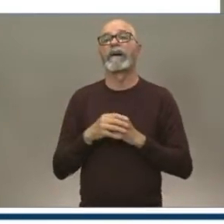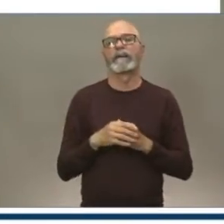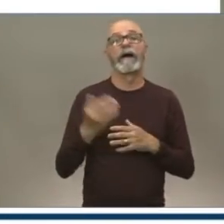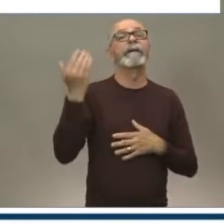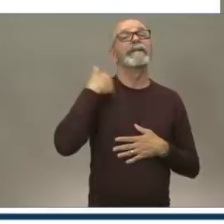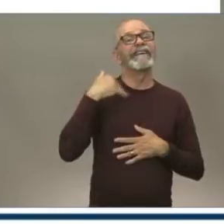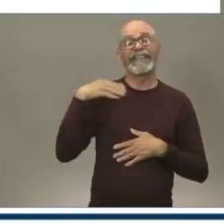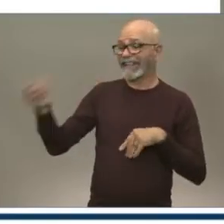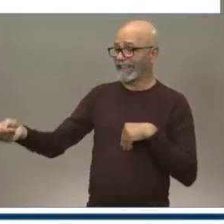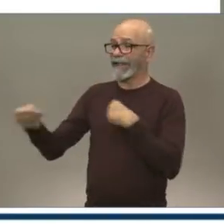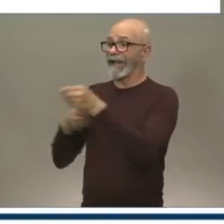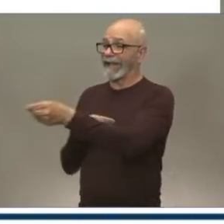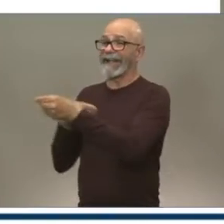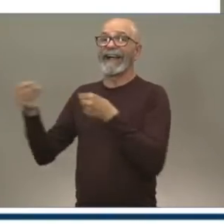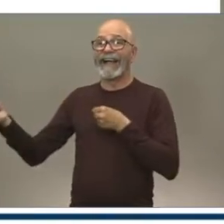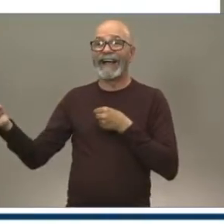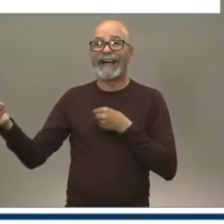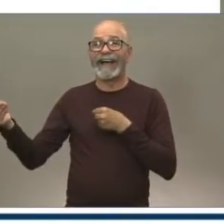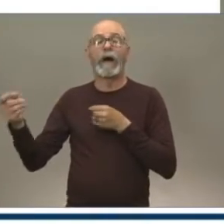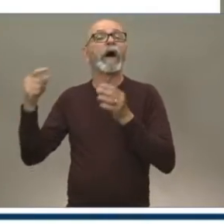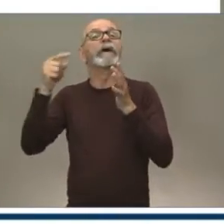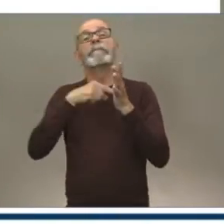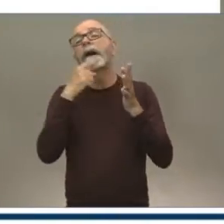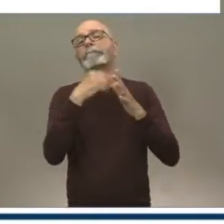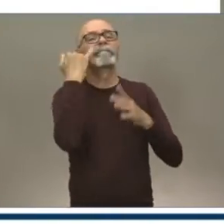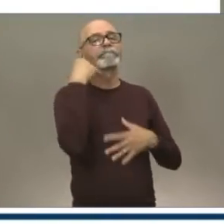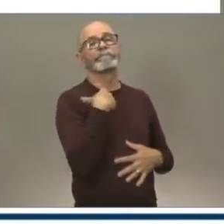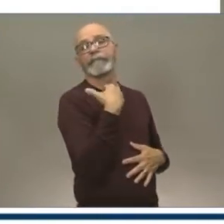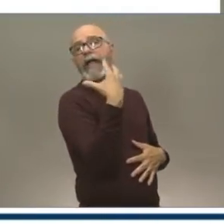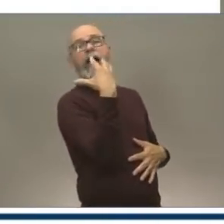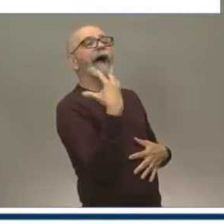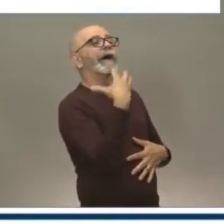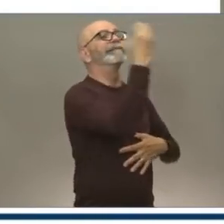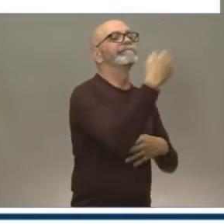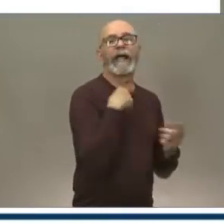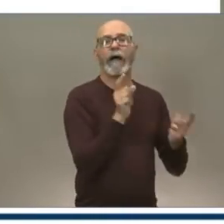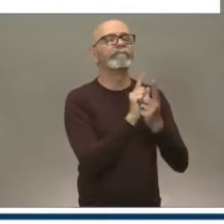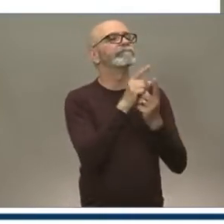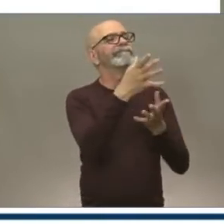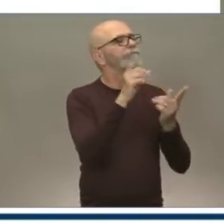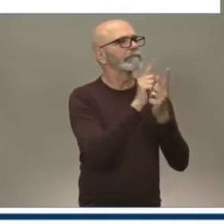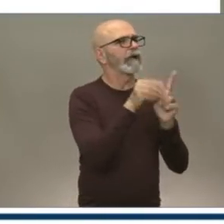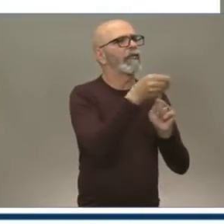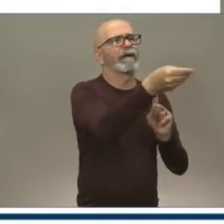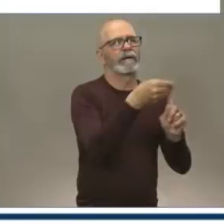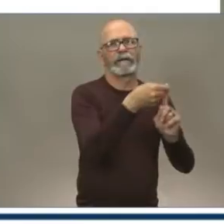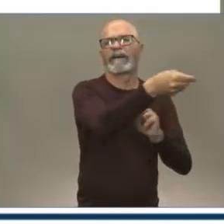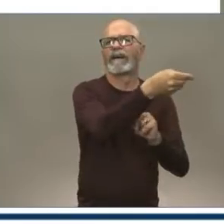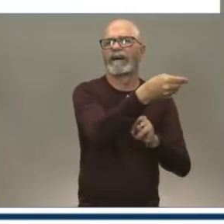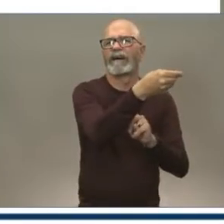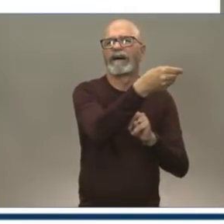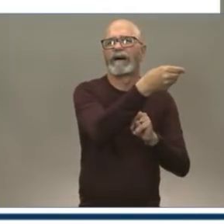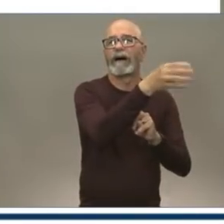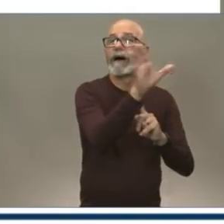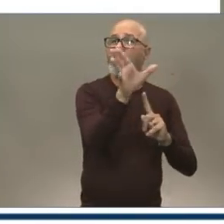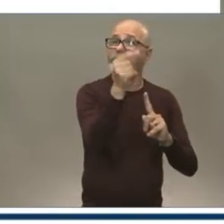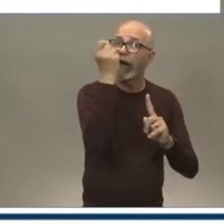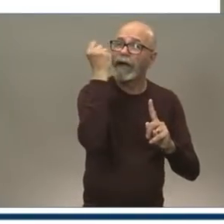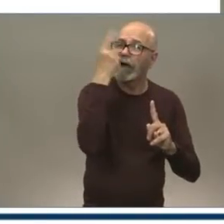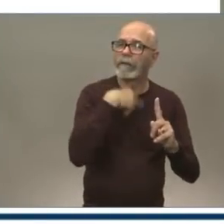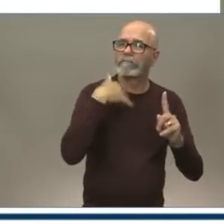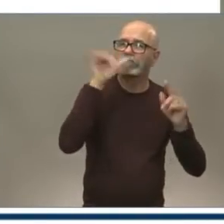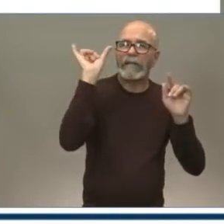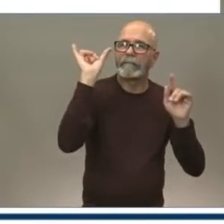can't fully explain it, but I firmly believe that because we have continued strong measures limiting social